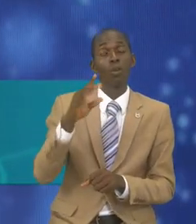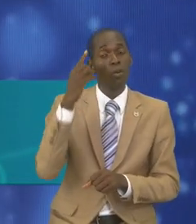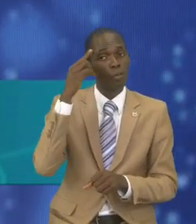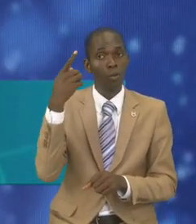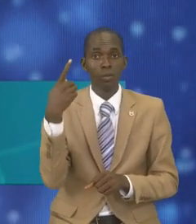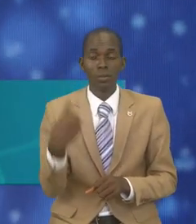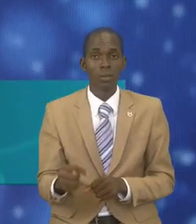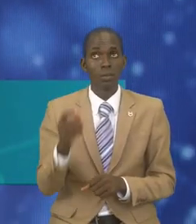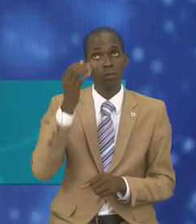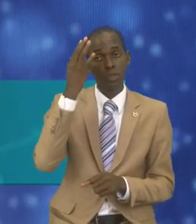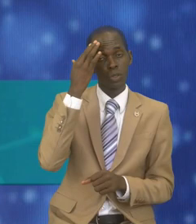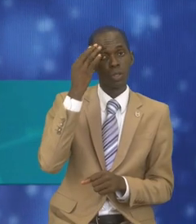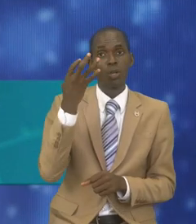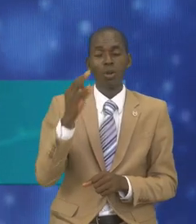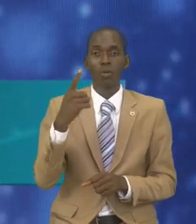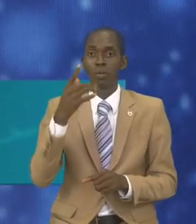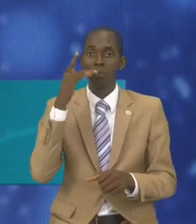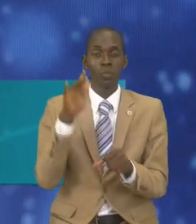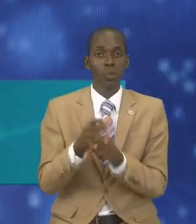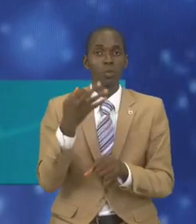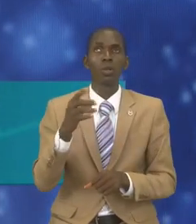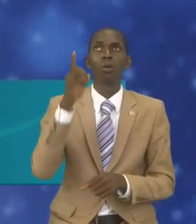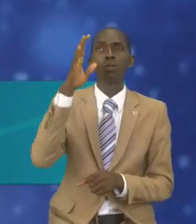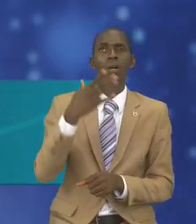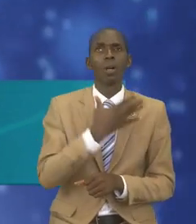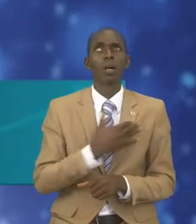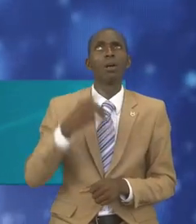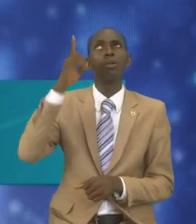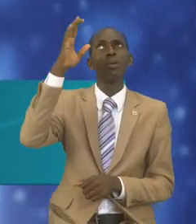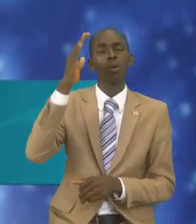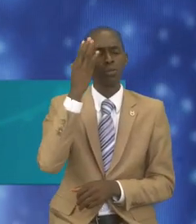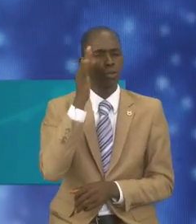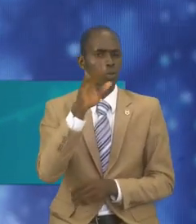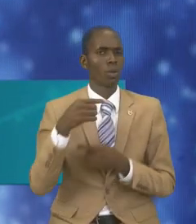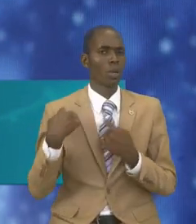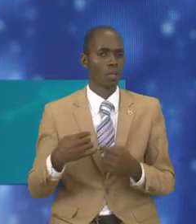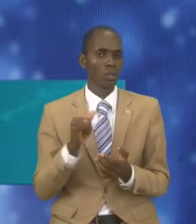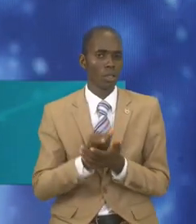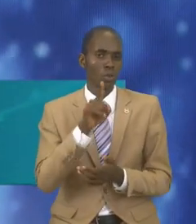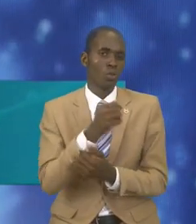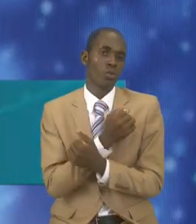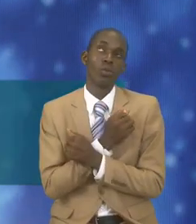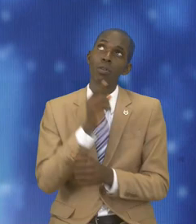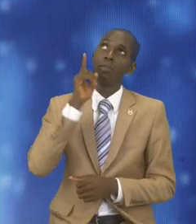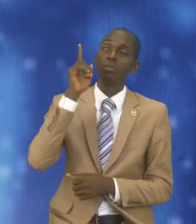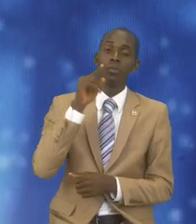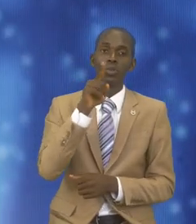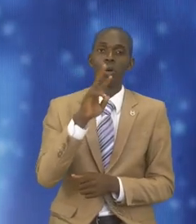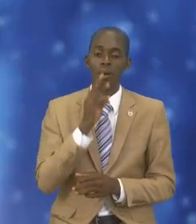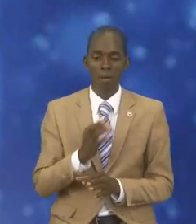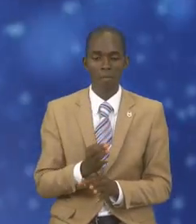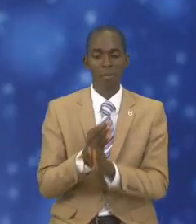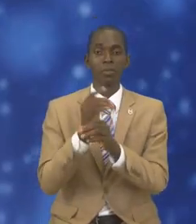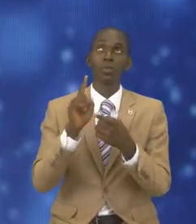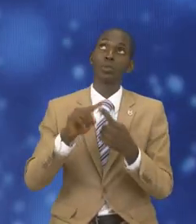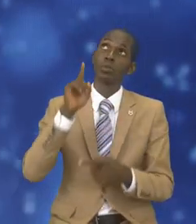realization of the promise of God, and the Lord knows your heart, you love him and you're faithful to him, and you